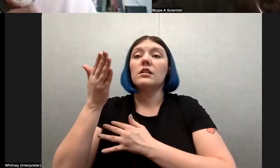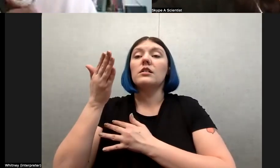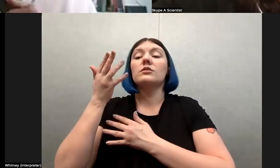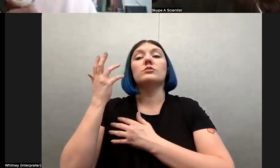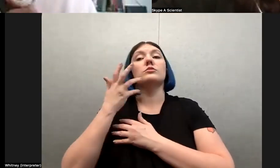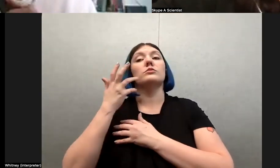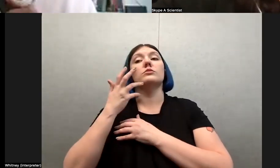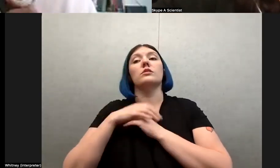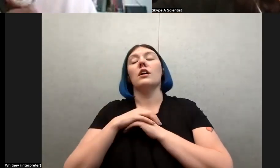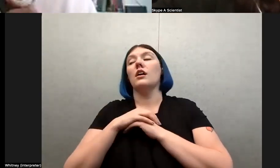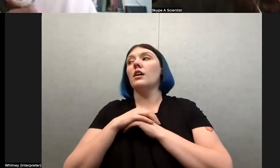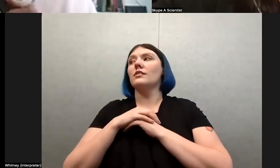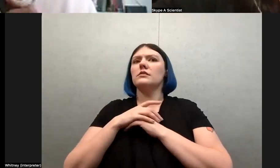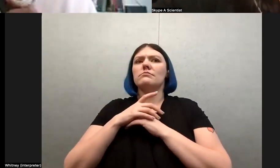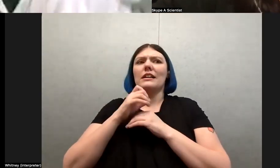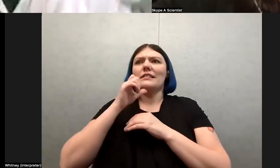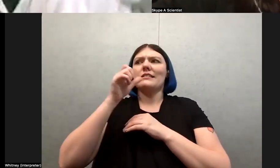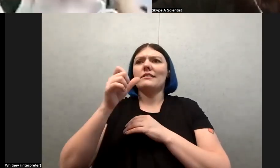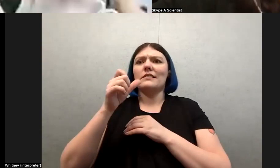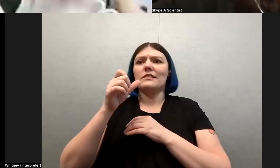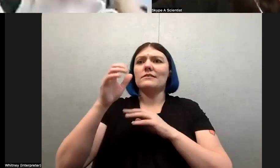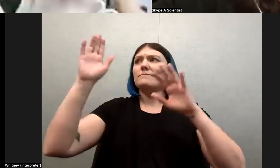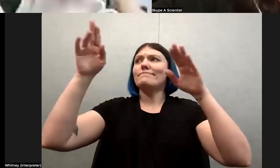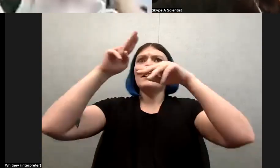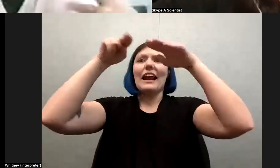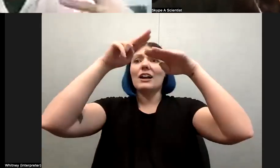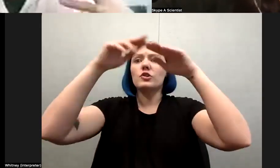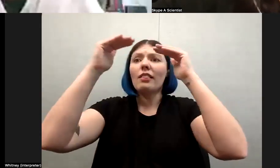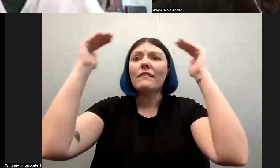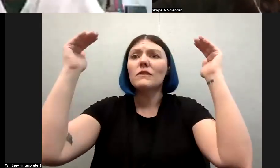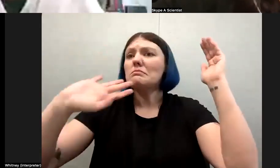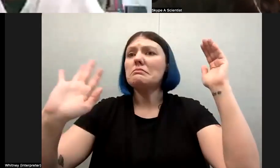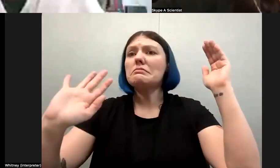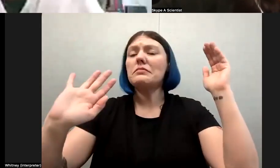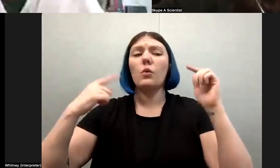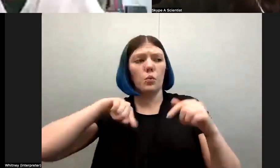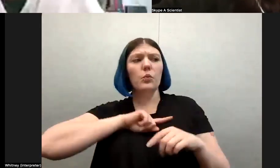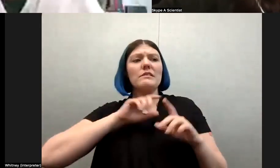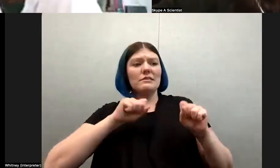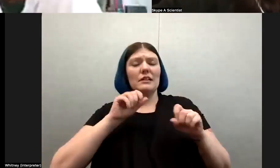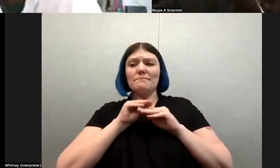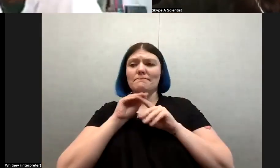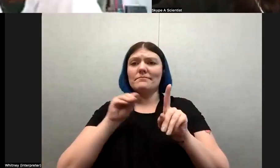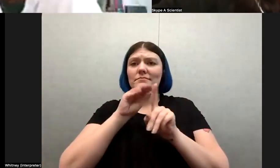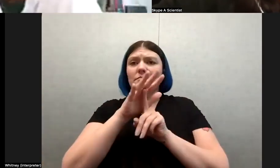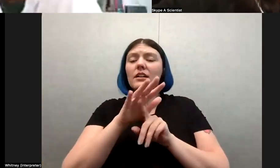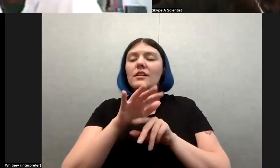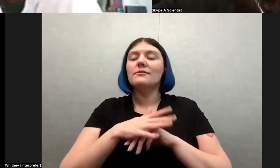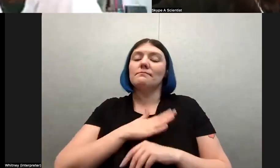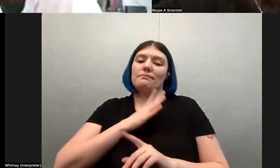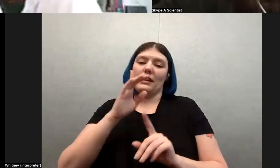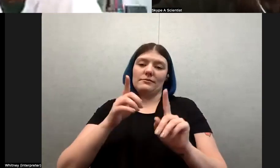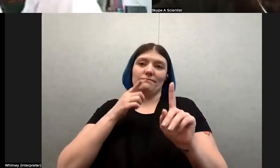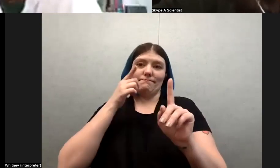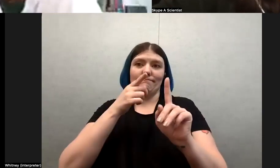decisions that are getting made at the national level. We all have a say in them. Right. So I would say my number one expertise is pay